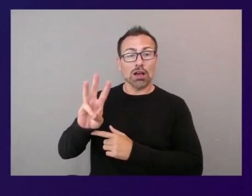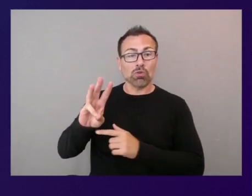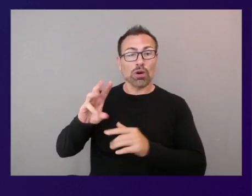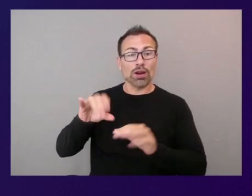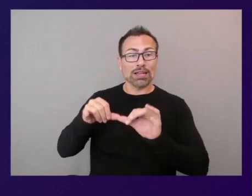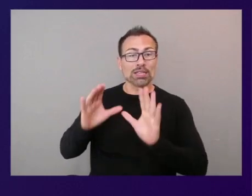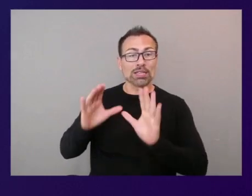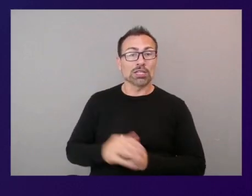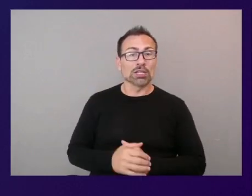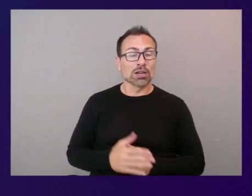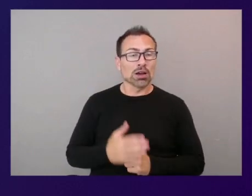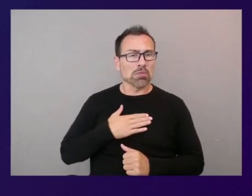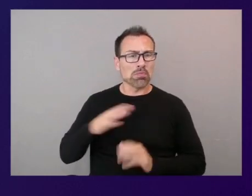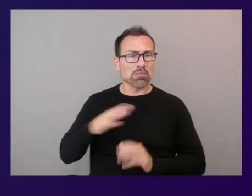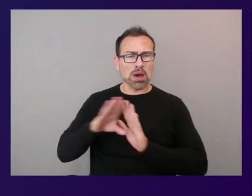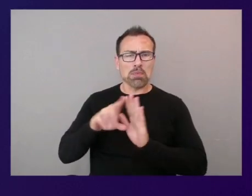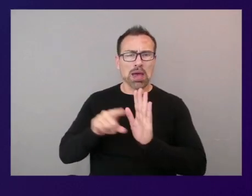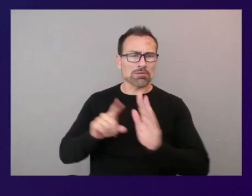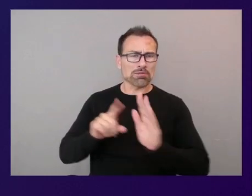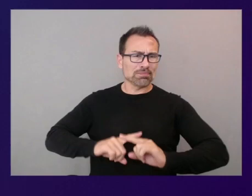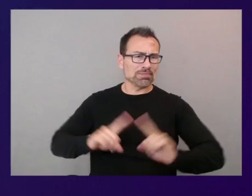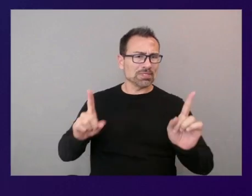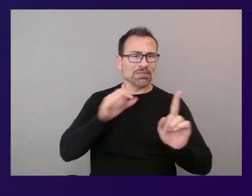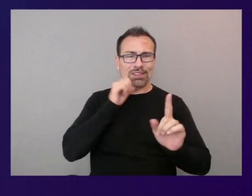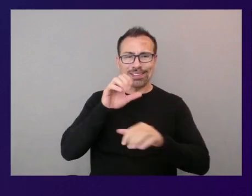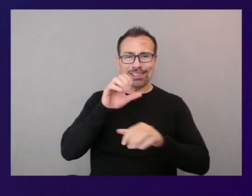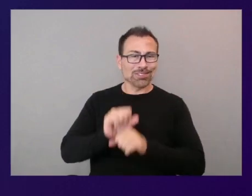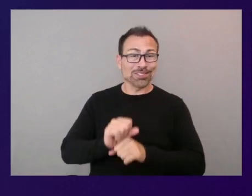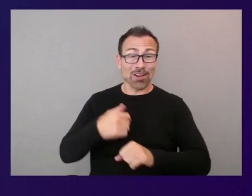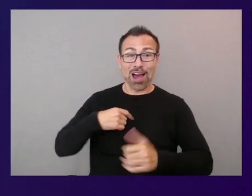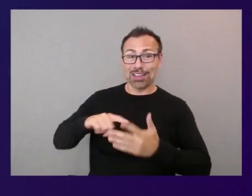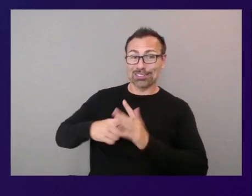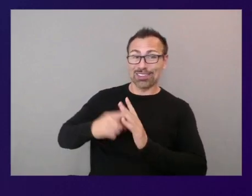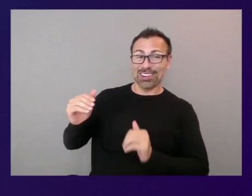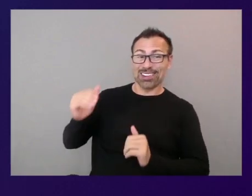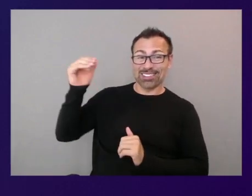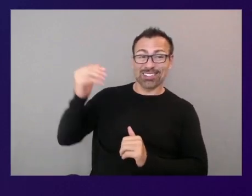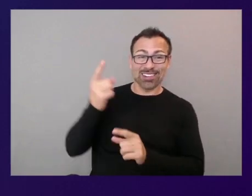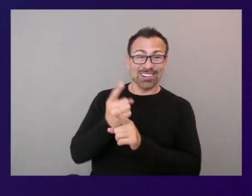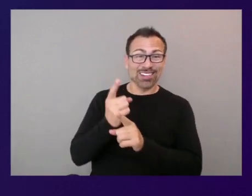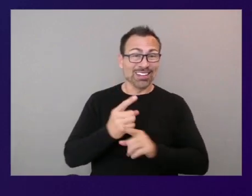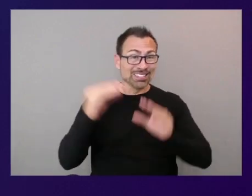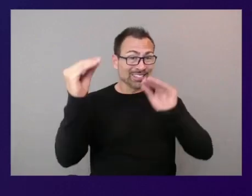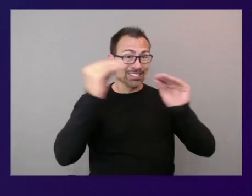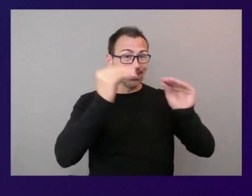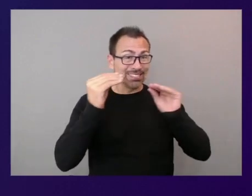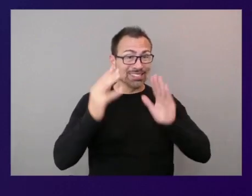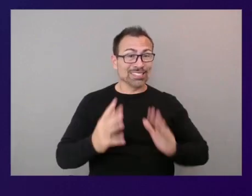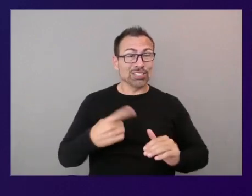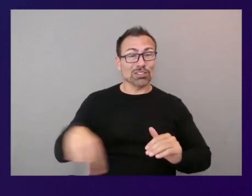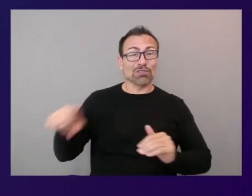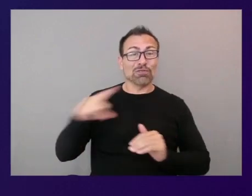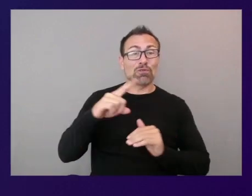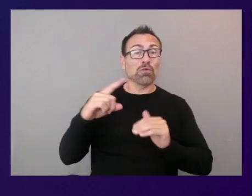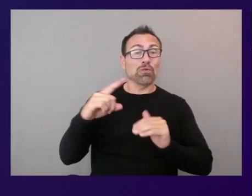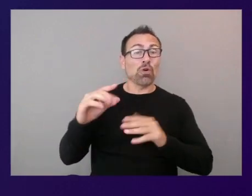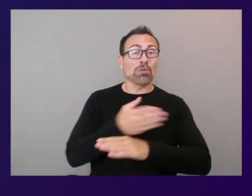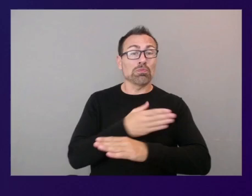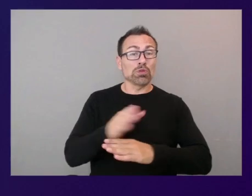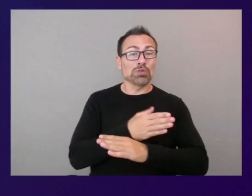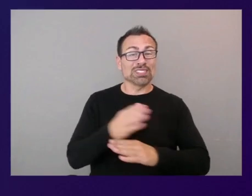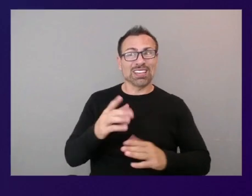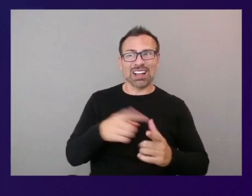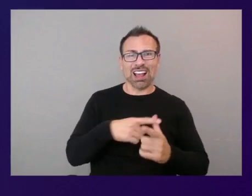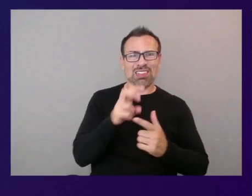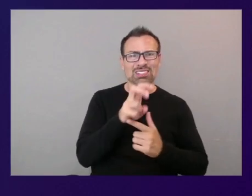I started off my adult career as a music teacher and then went into tech support. And when I was in tech support, I found myself wanting